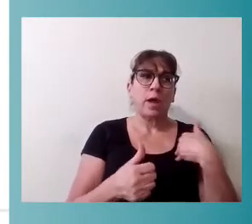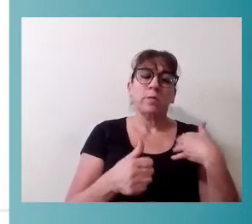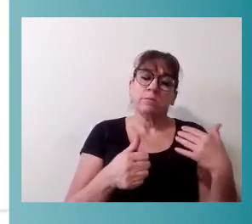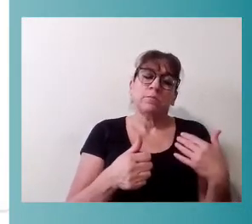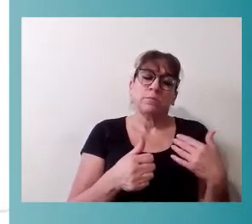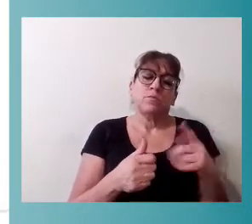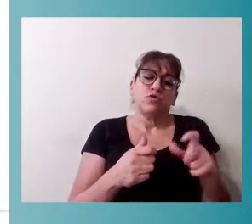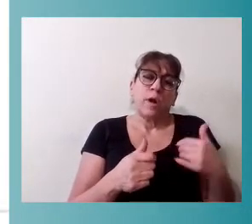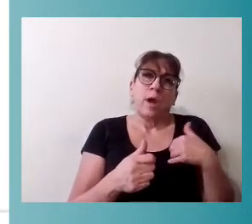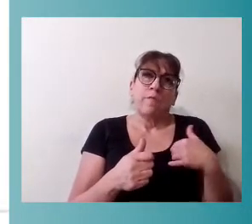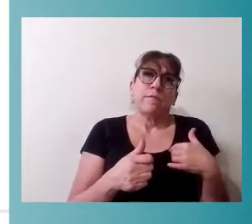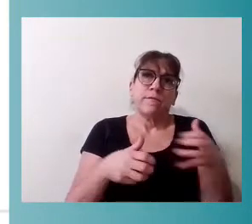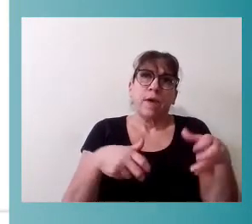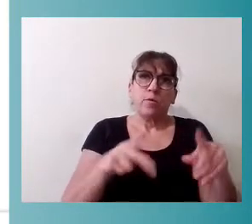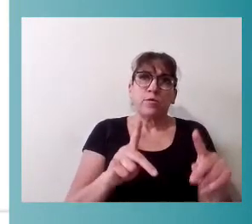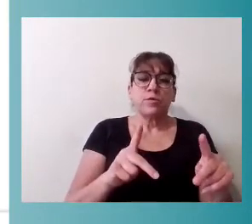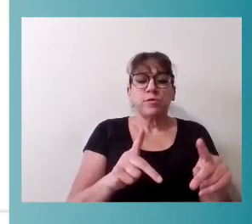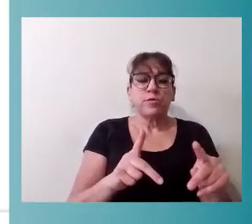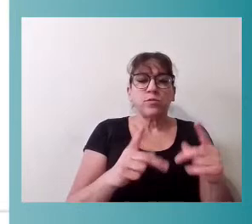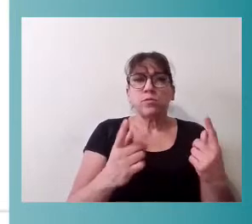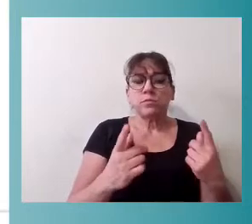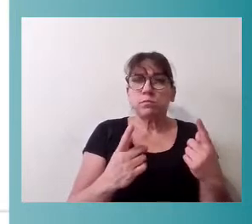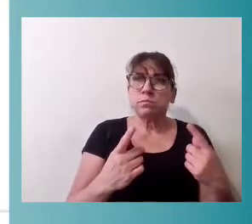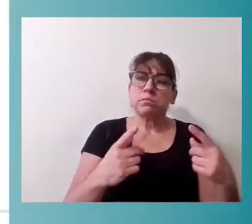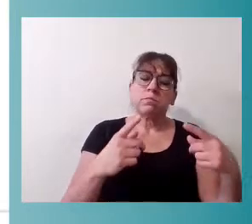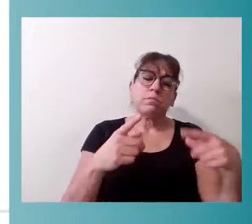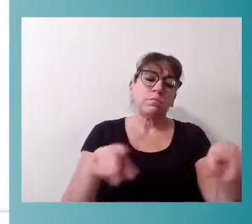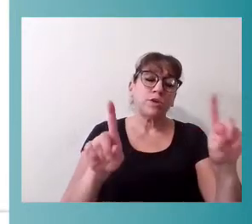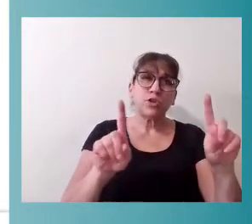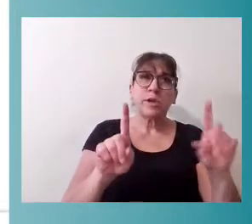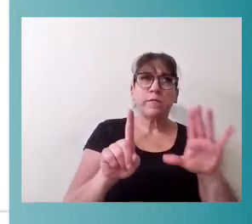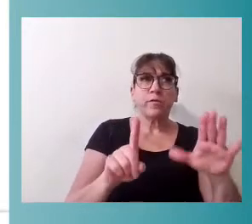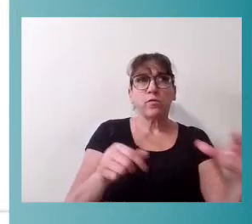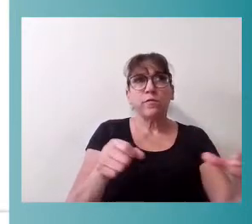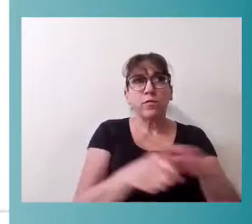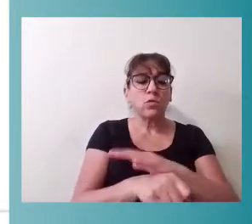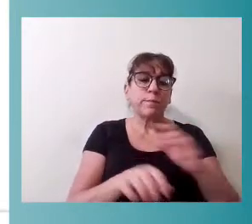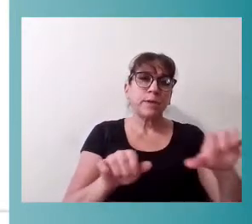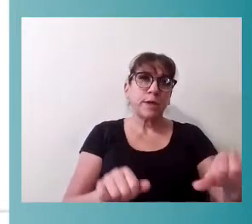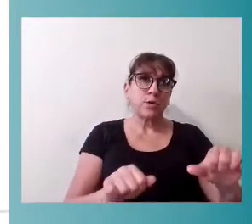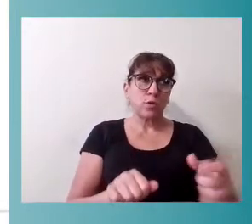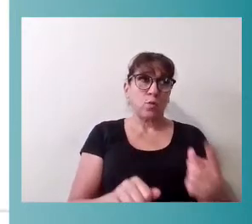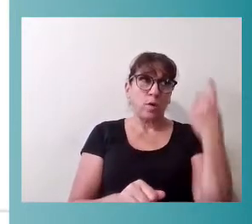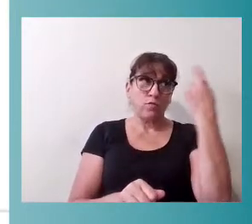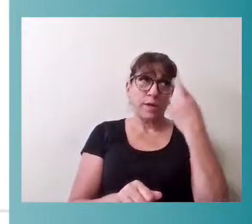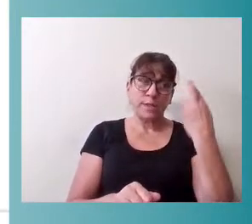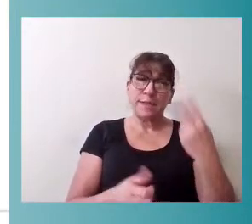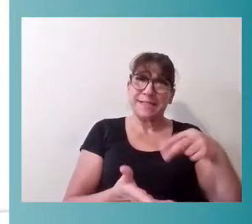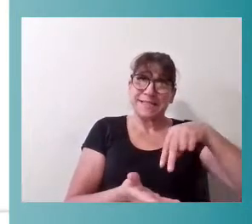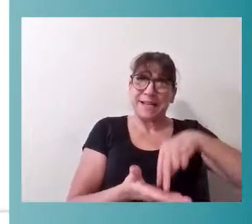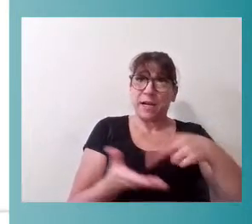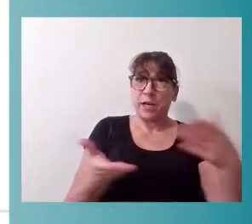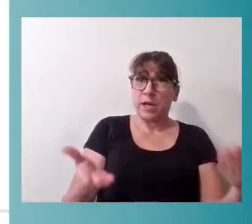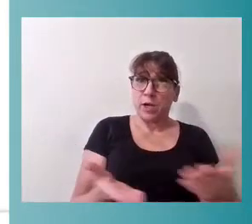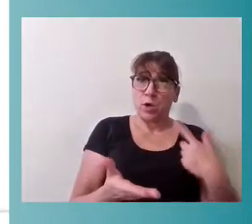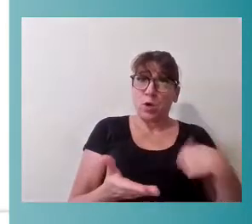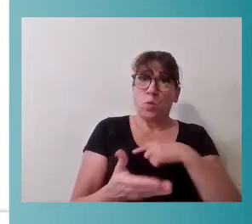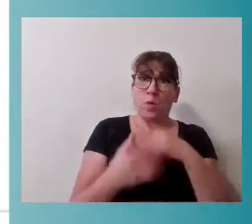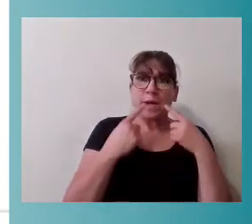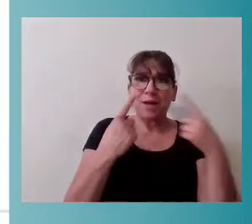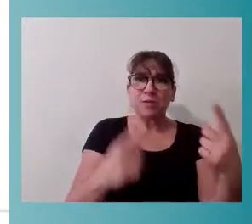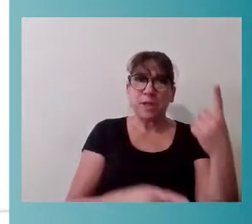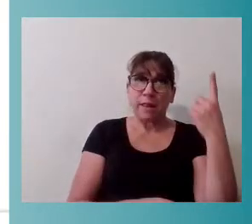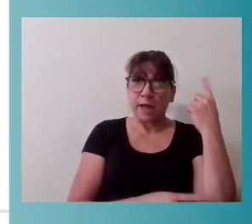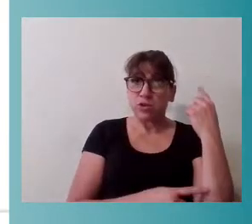to reach their full potential. This is just one of the reasons, standing in this very spot, we announced last